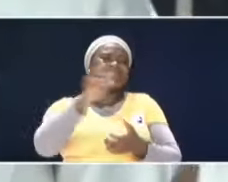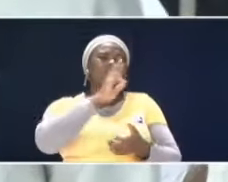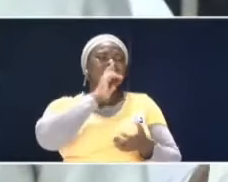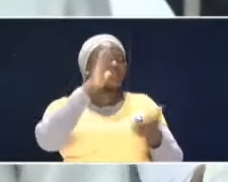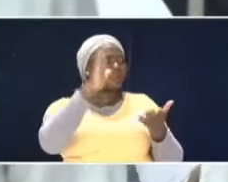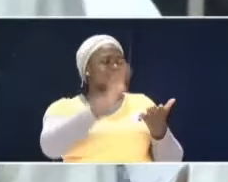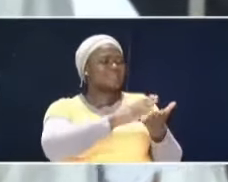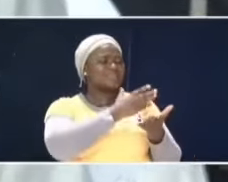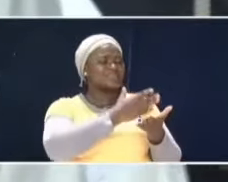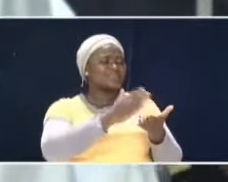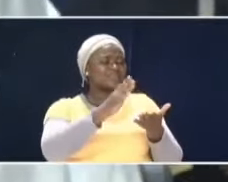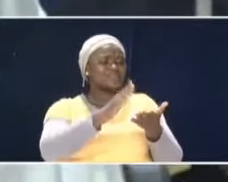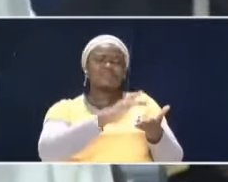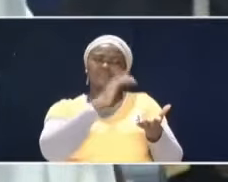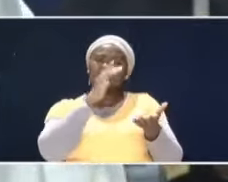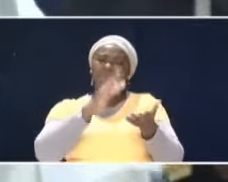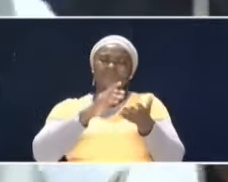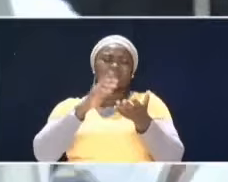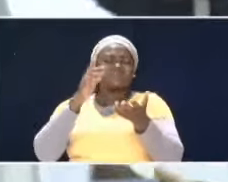Mon cori, oh God, God.